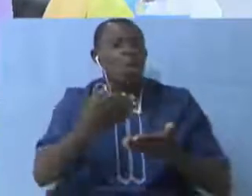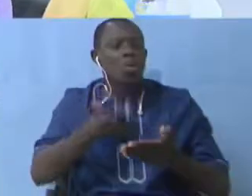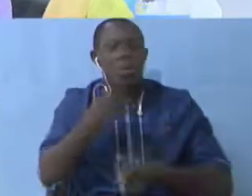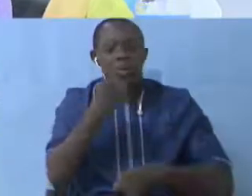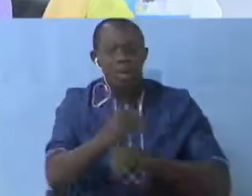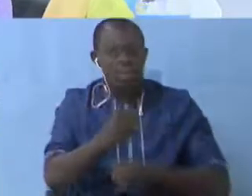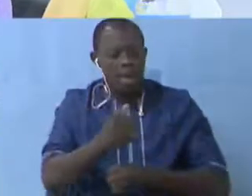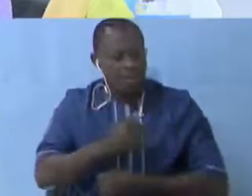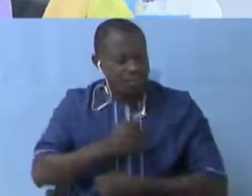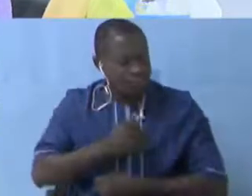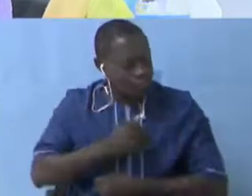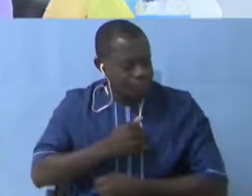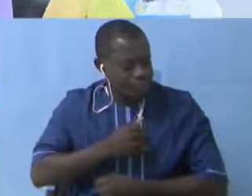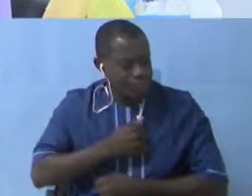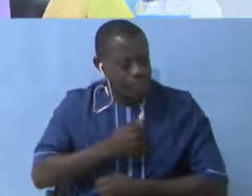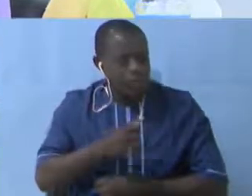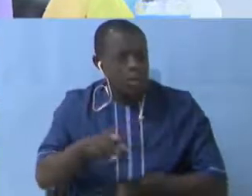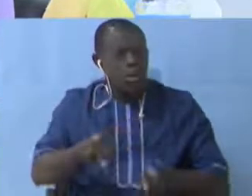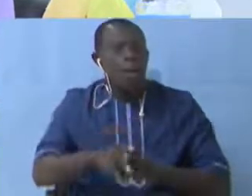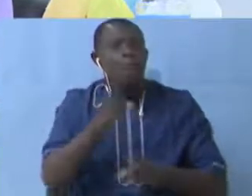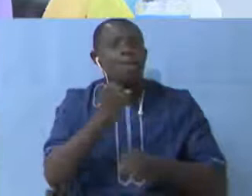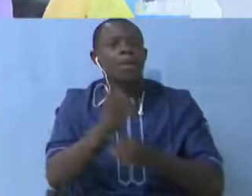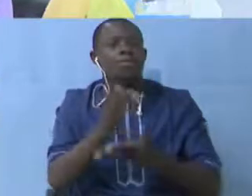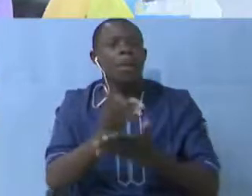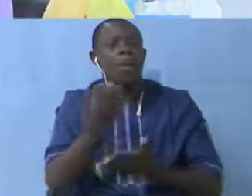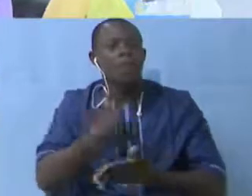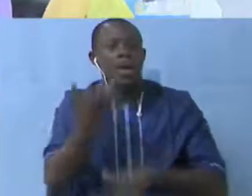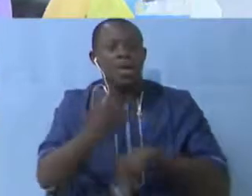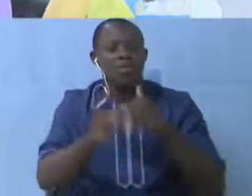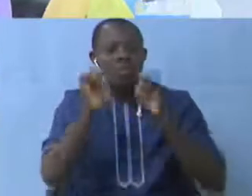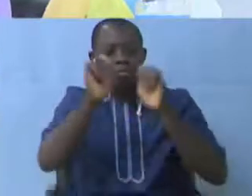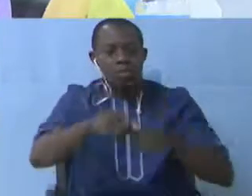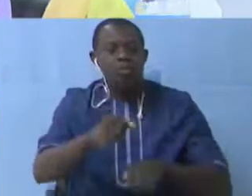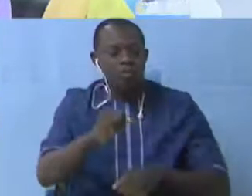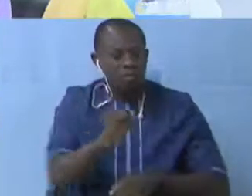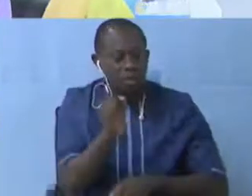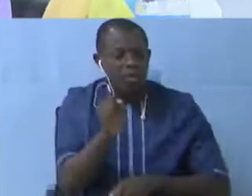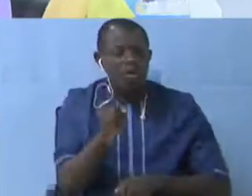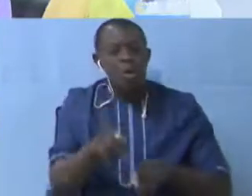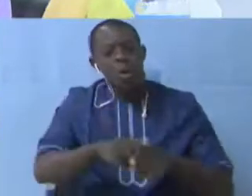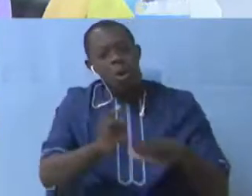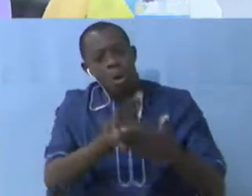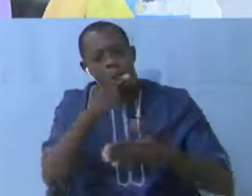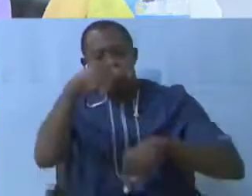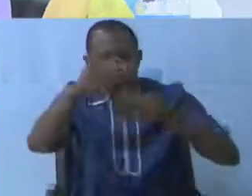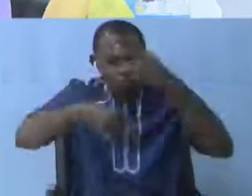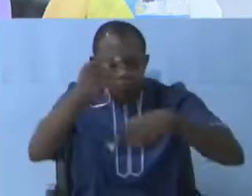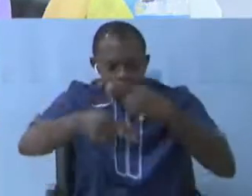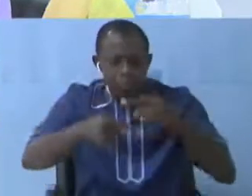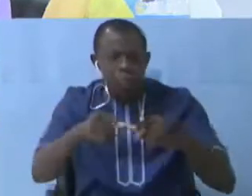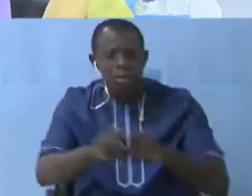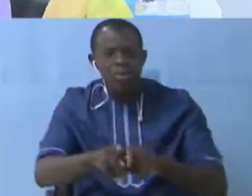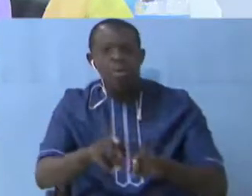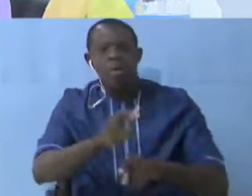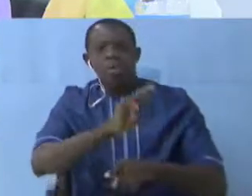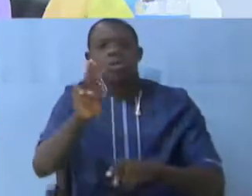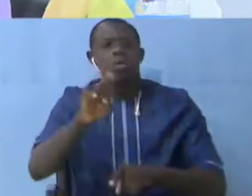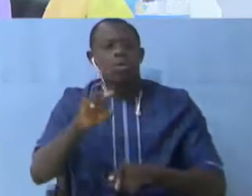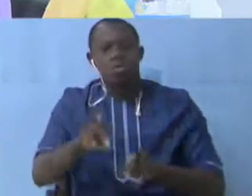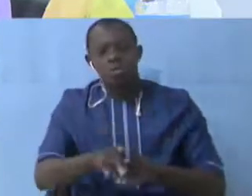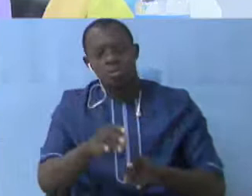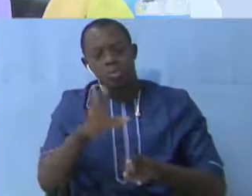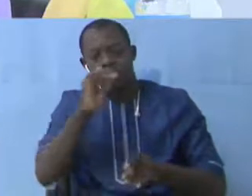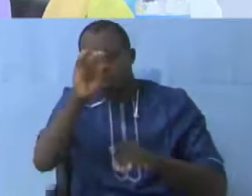people will not attempt to resist and to continue to loolu yëpp denounce what was happening in the country.